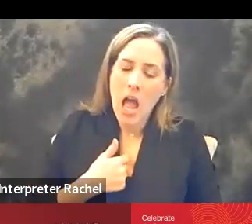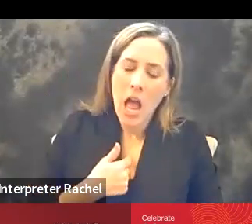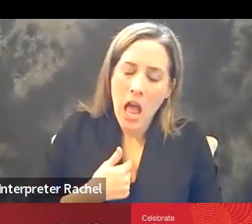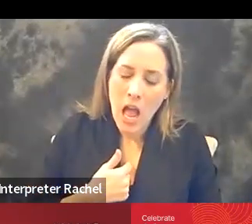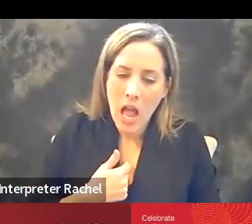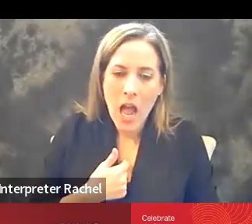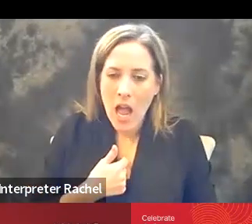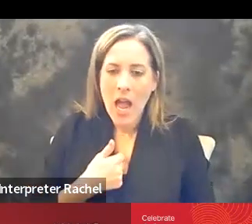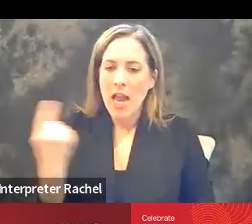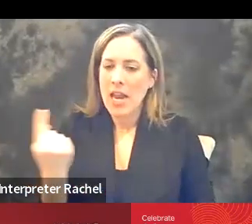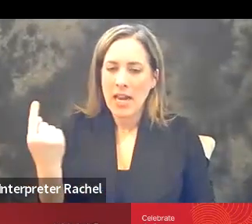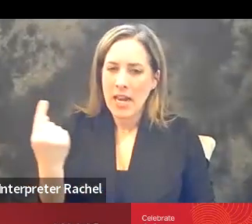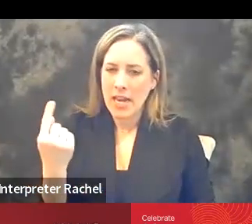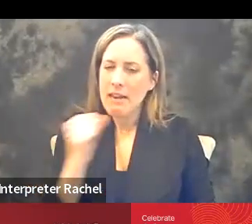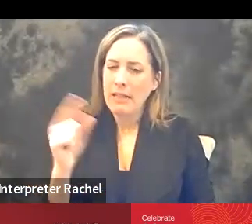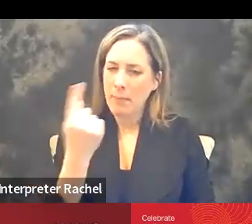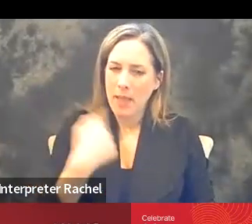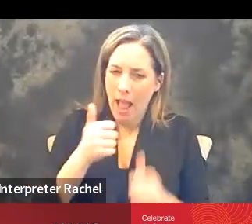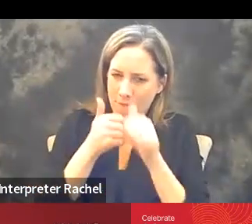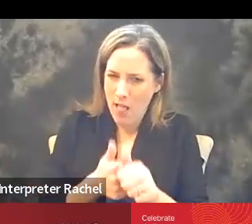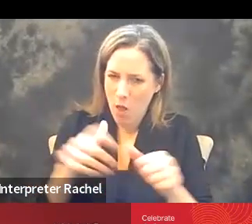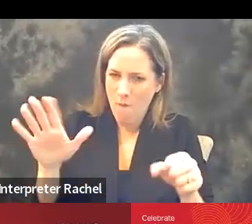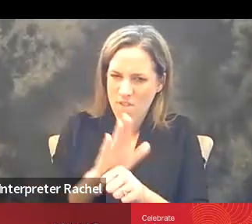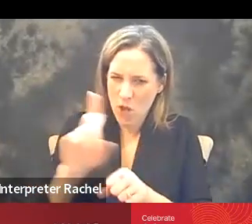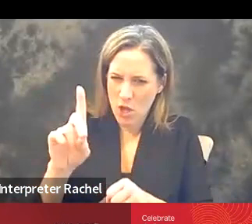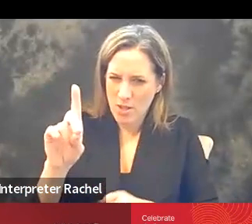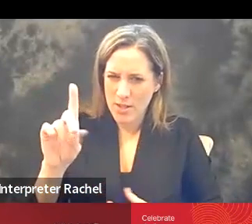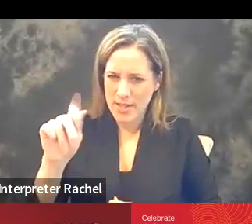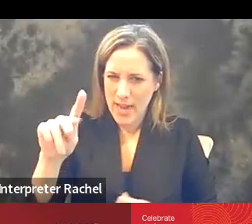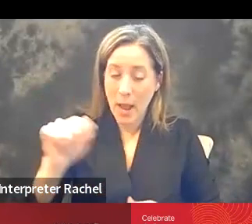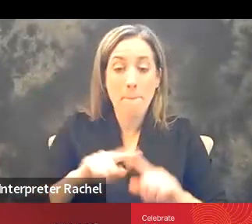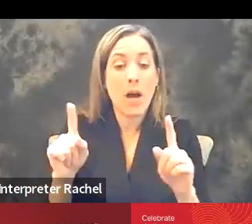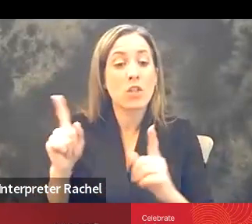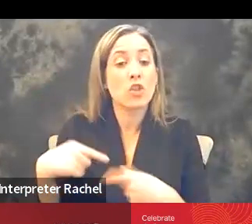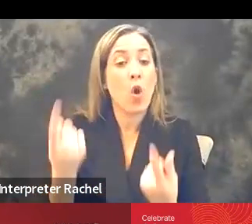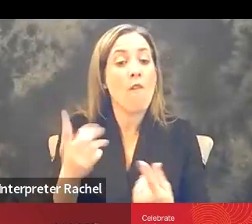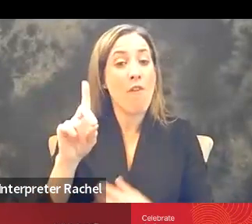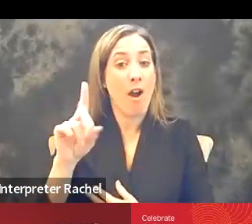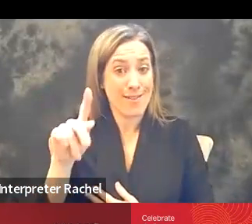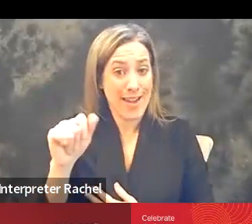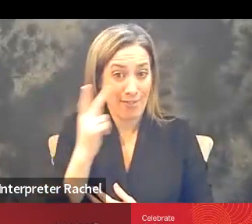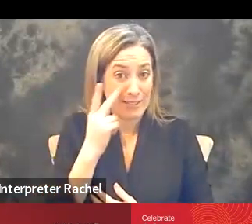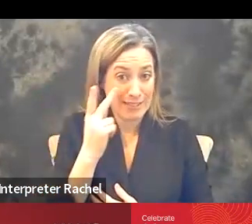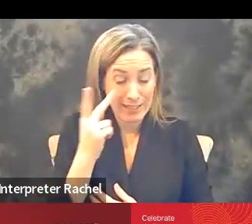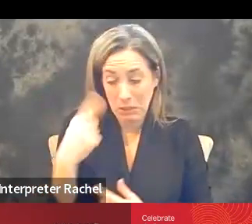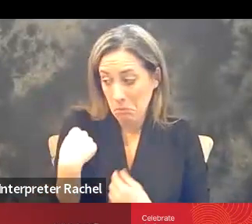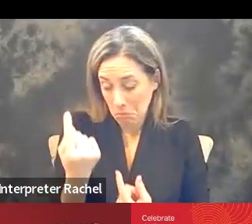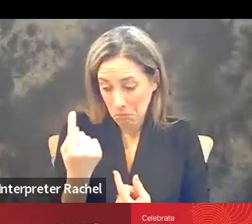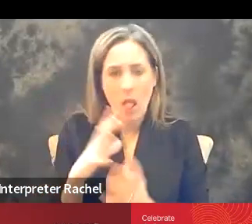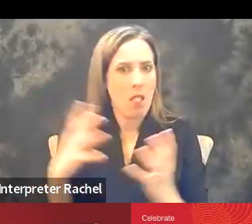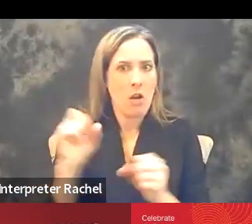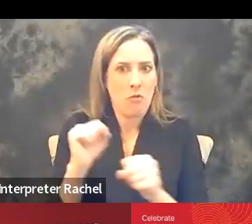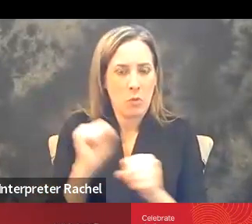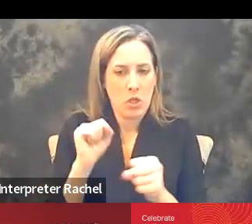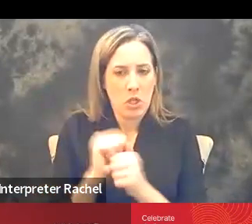necessarily something that I follow the data really closely on, but the data that I have seen, at least, it tends to show that, and there's been a lot of work looking